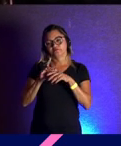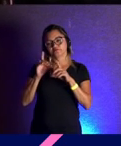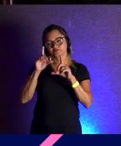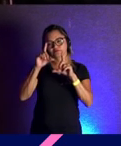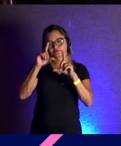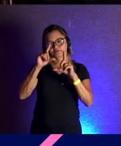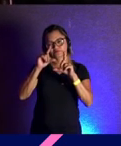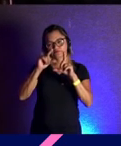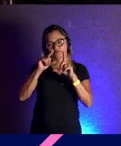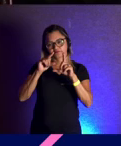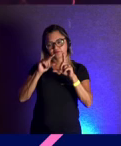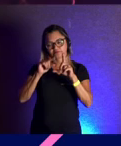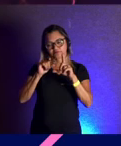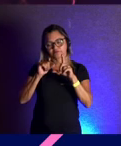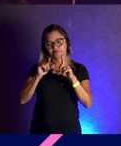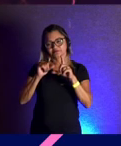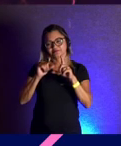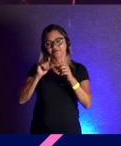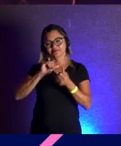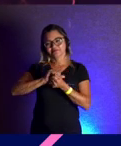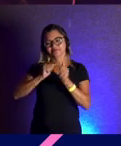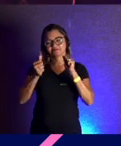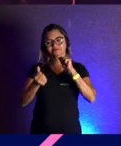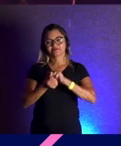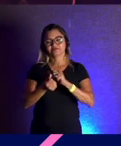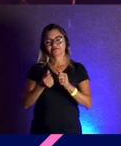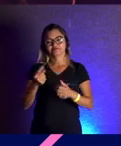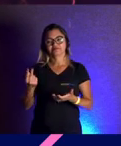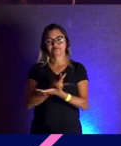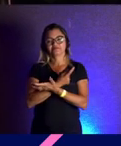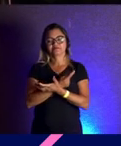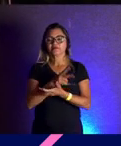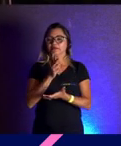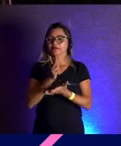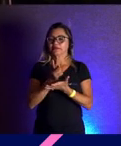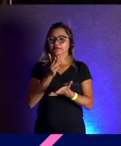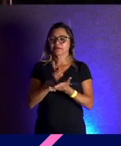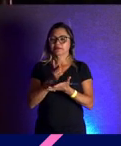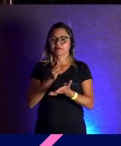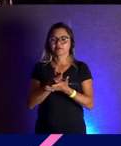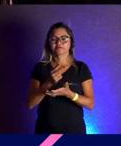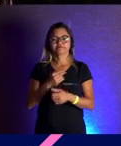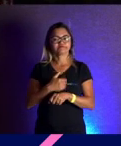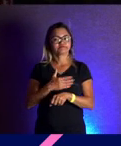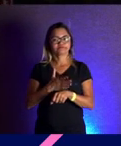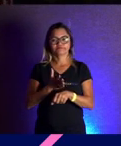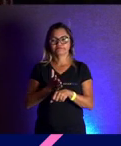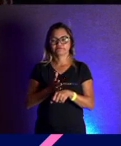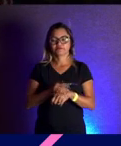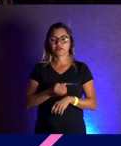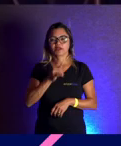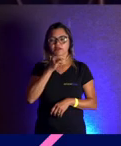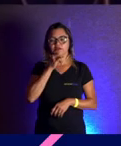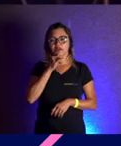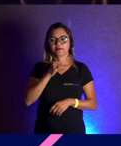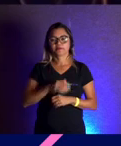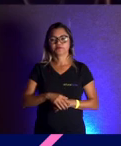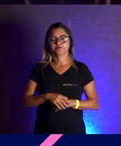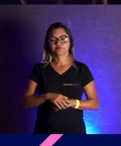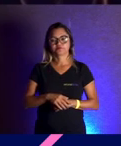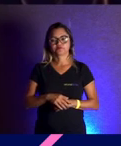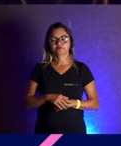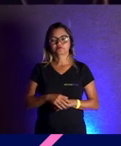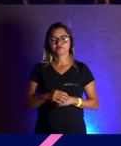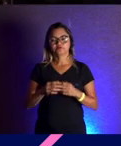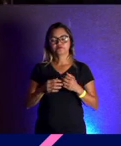happens all the time. If there's another question, I'll give you an example from Iraq. If there's another example, I can give you an example from Guatemala. It happens